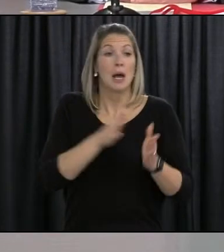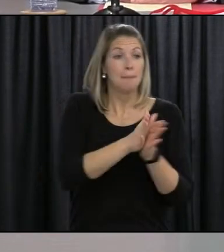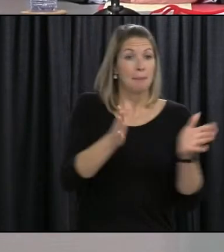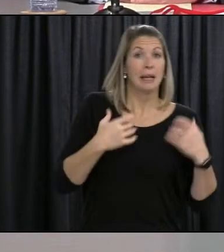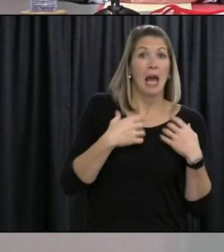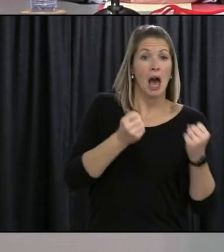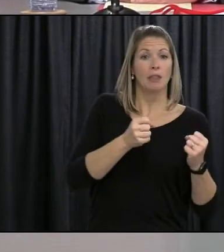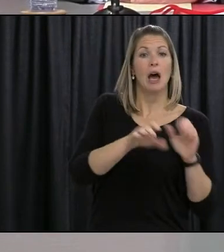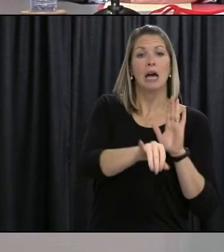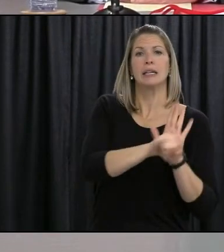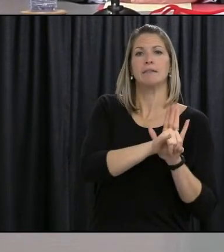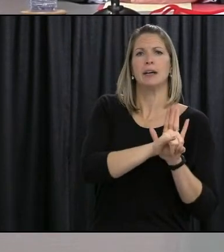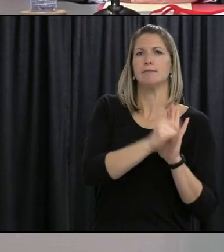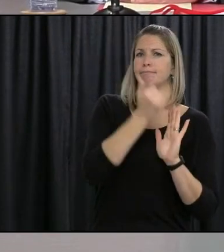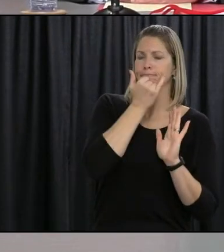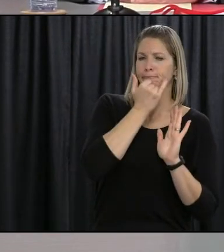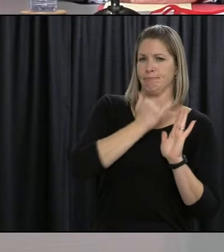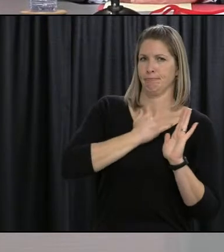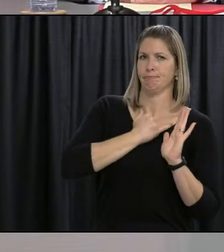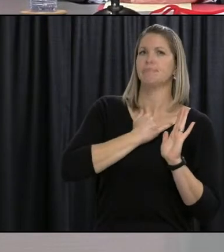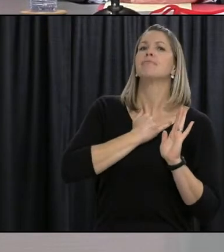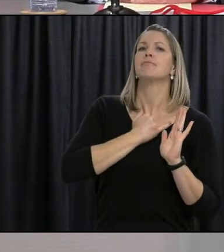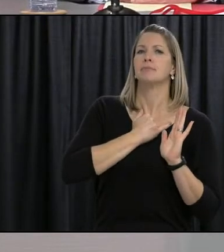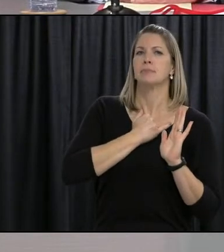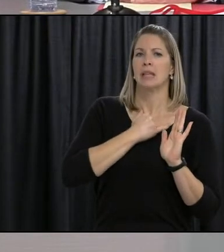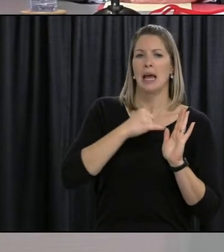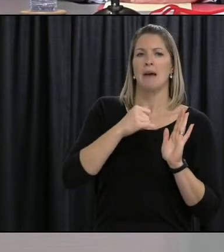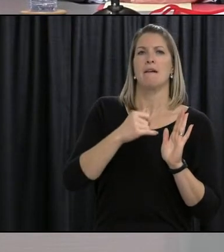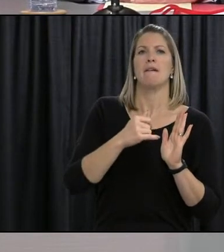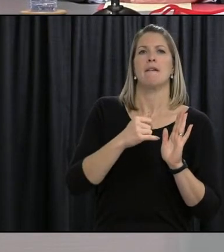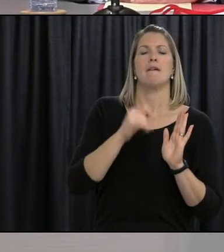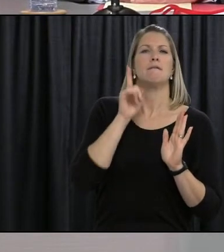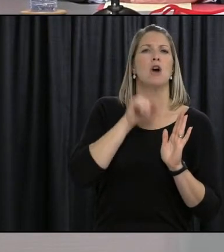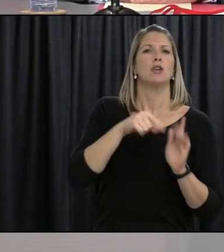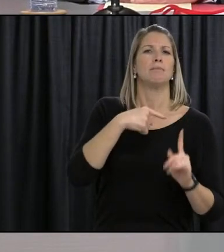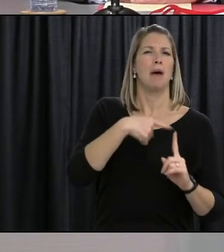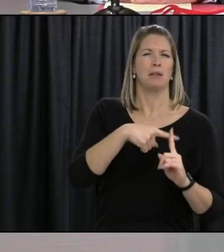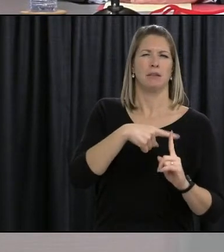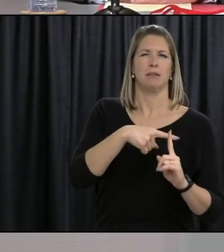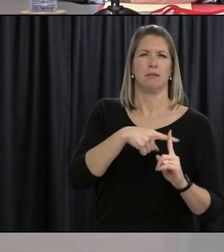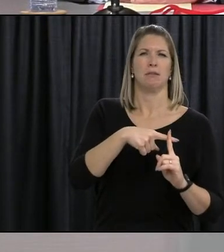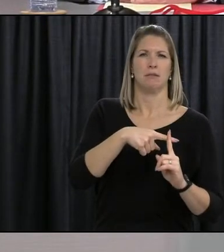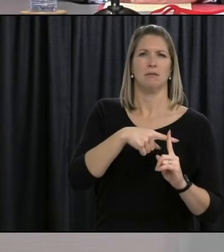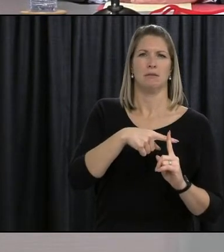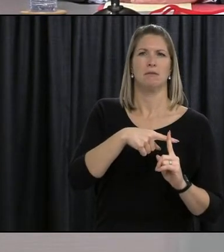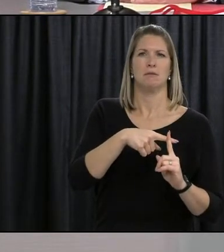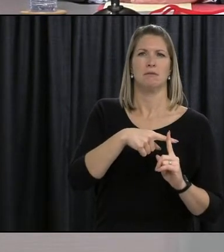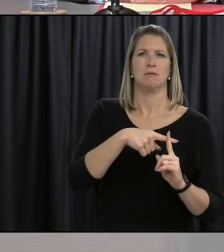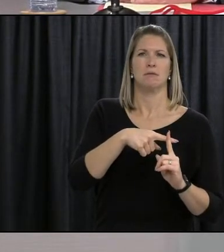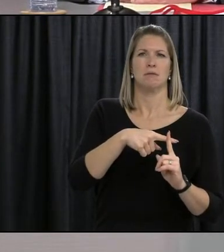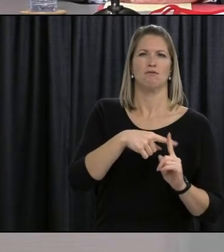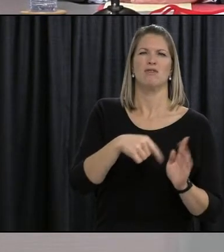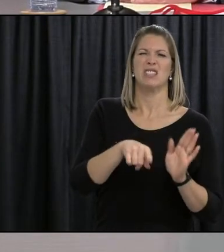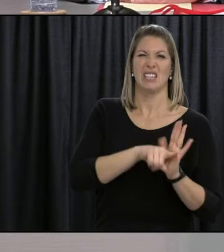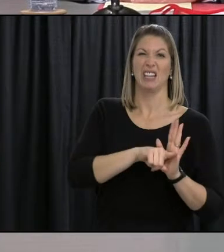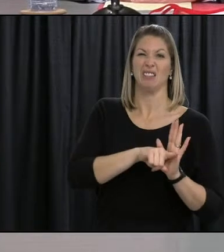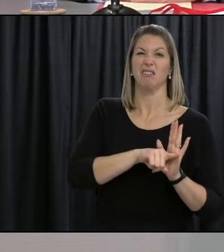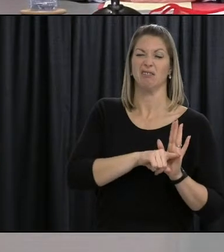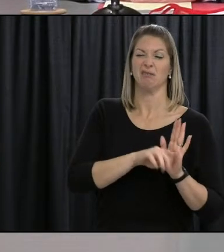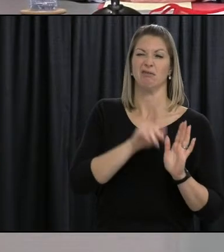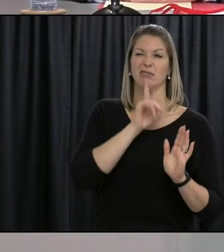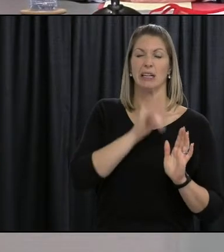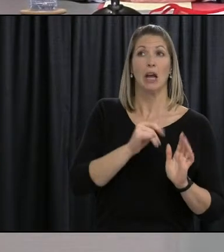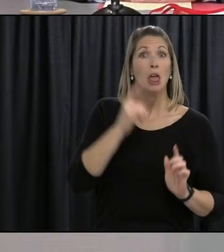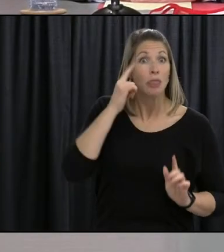that was, in fact, a false positive. In a case like that, where we have, the positive test and then public health test, and